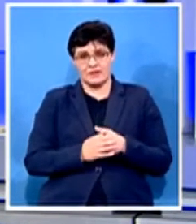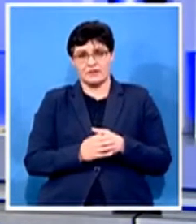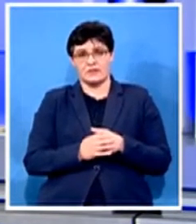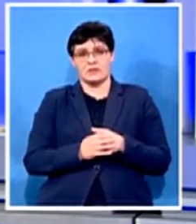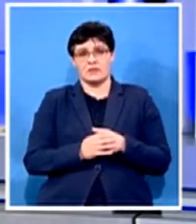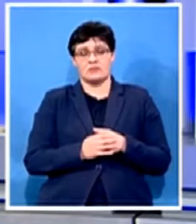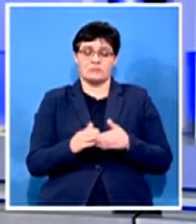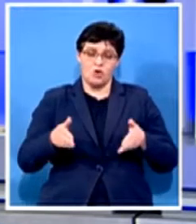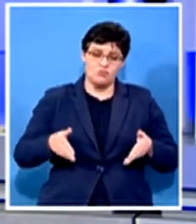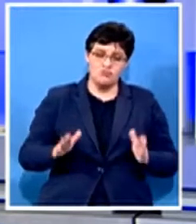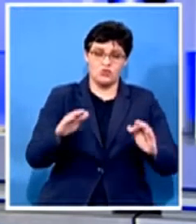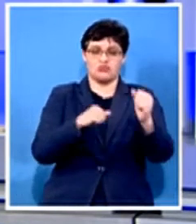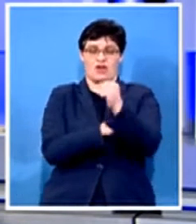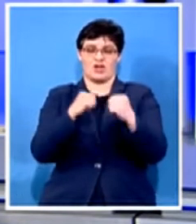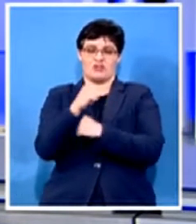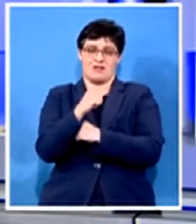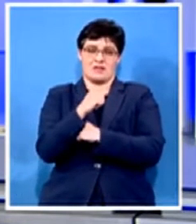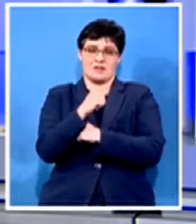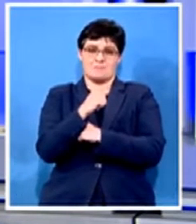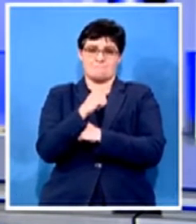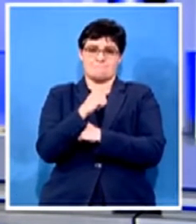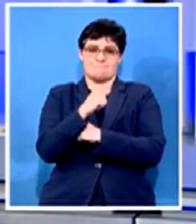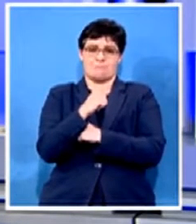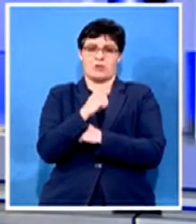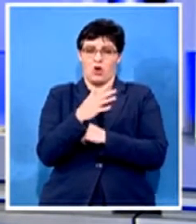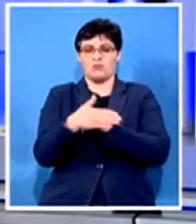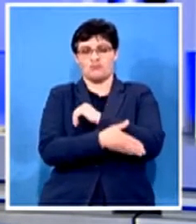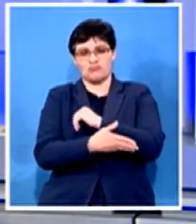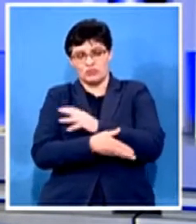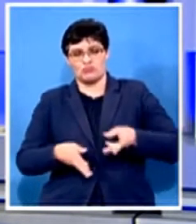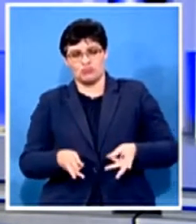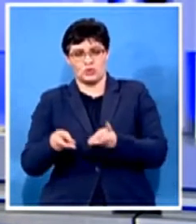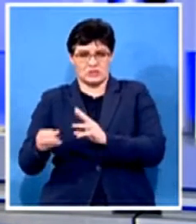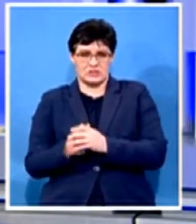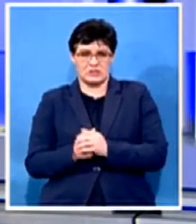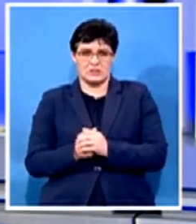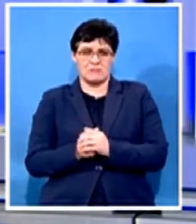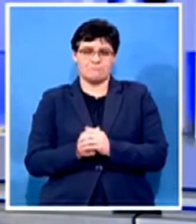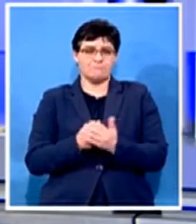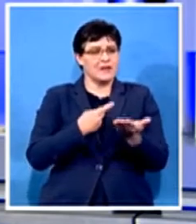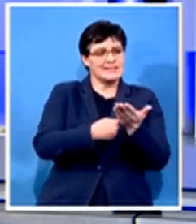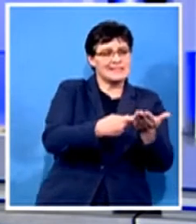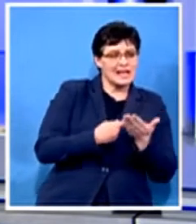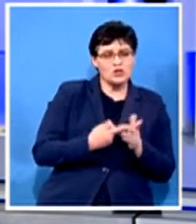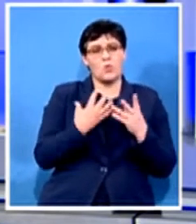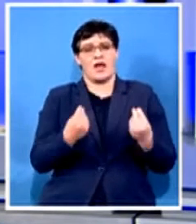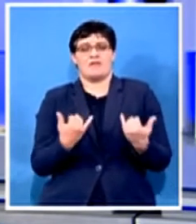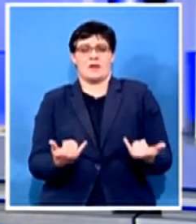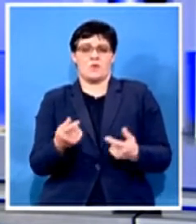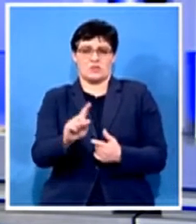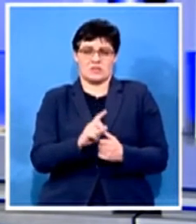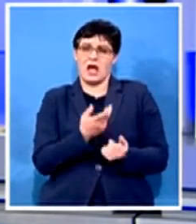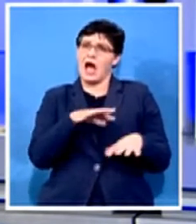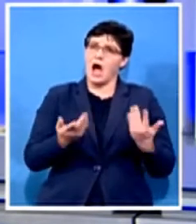road, on our country's roads. What kind of conversations are we having at this time about improving the quality of our